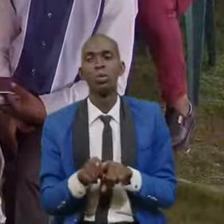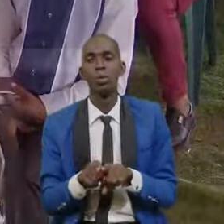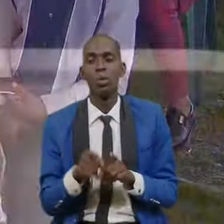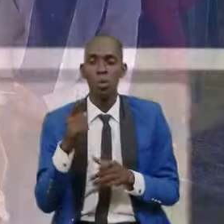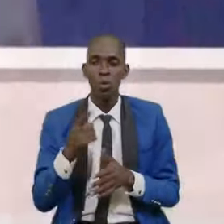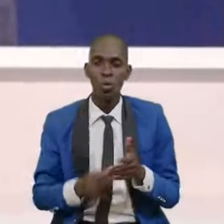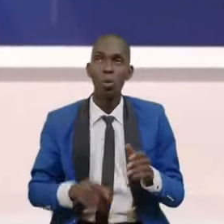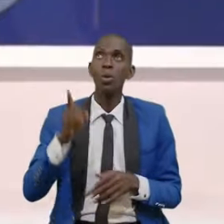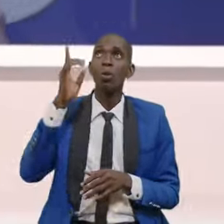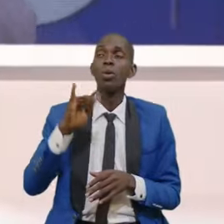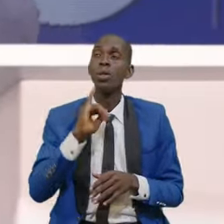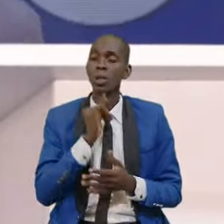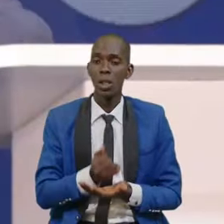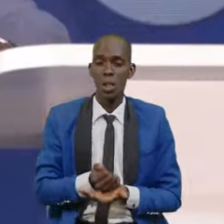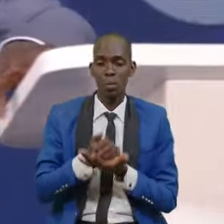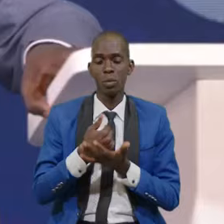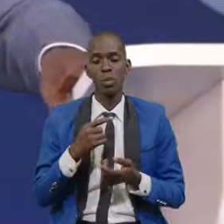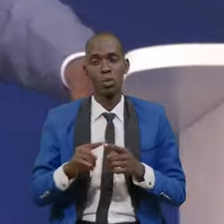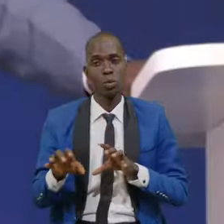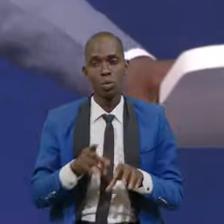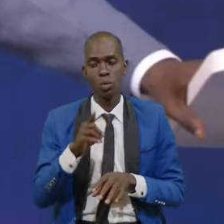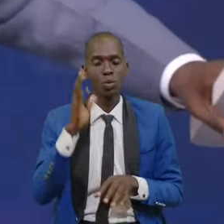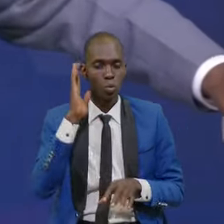is enabling me to do, you will do.